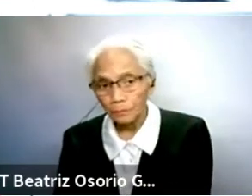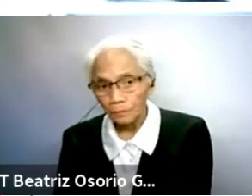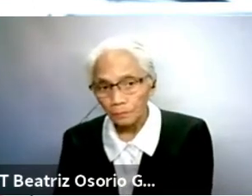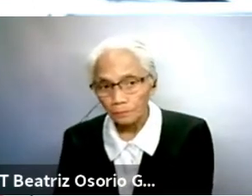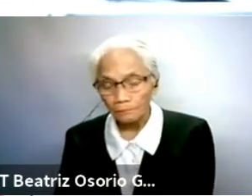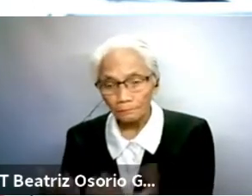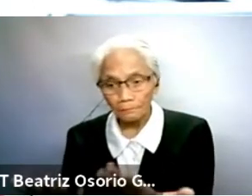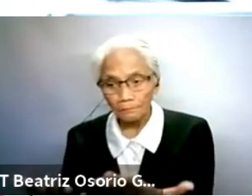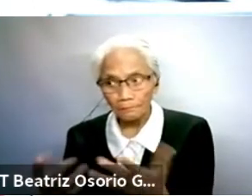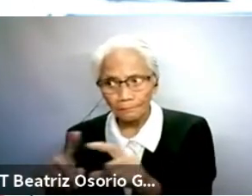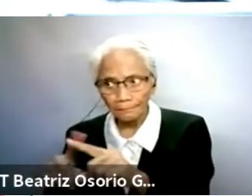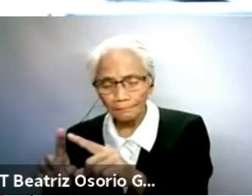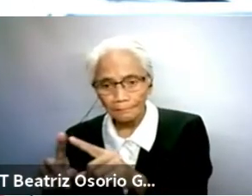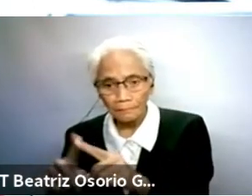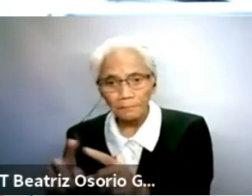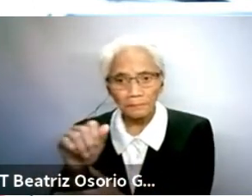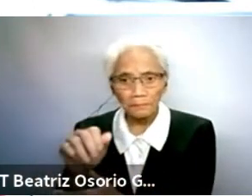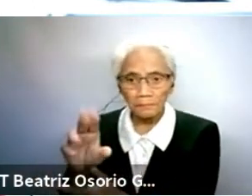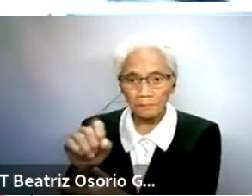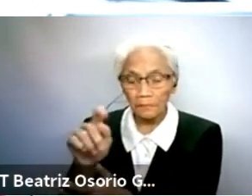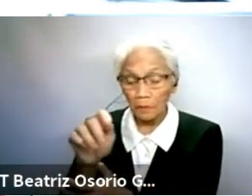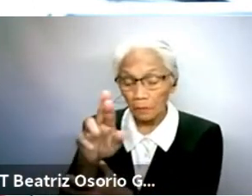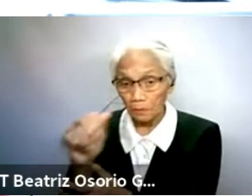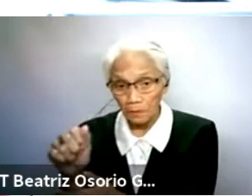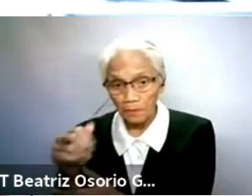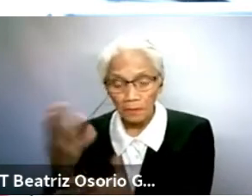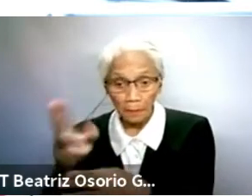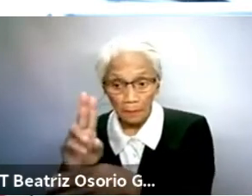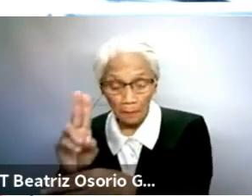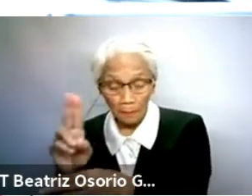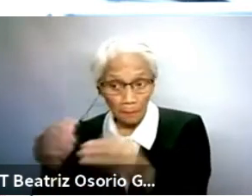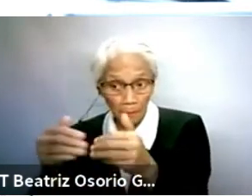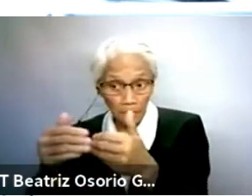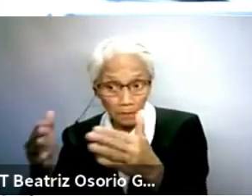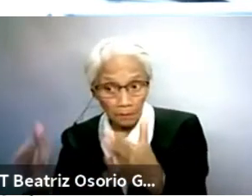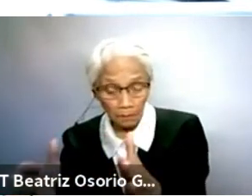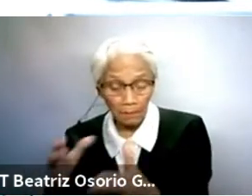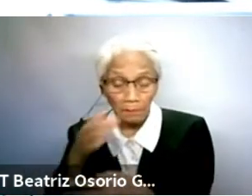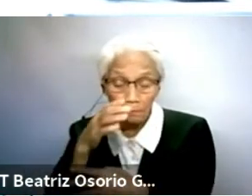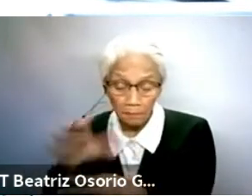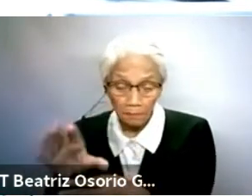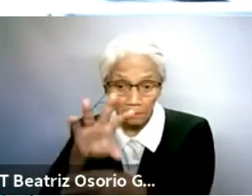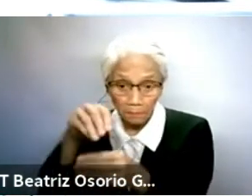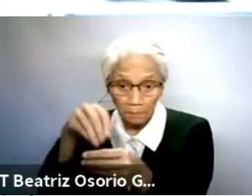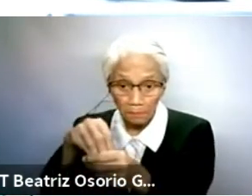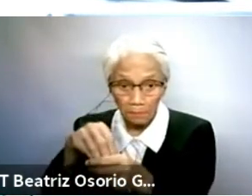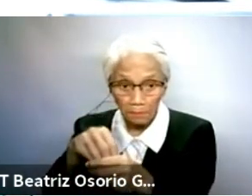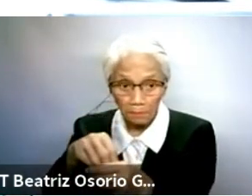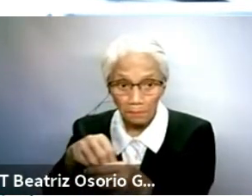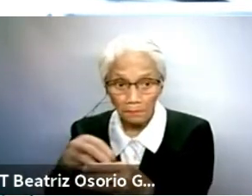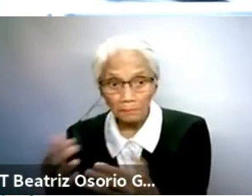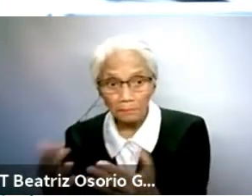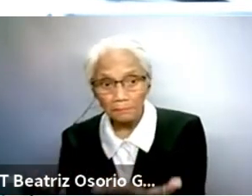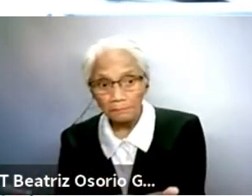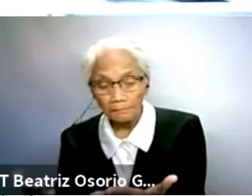if we can all share how we could make good use of the general comment in the context, like in advocating with the